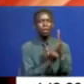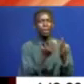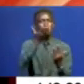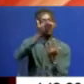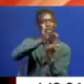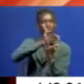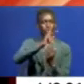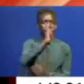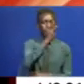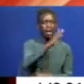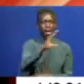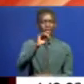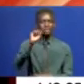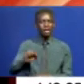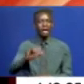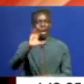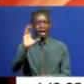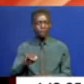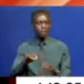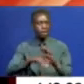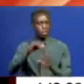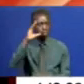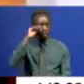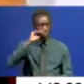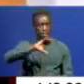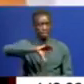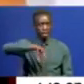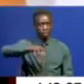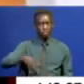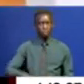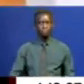at the Kenya School of Government in Mombasa County.